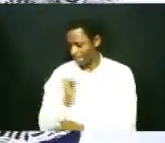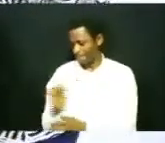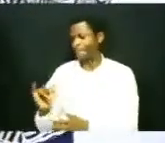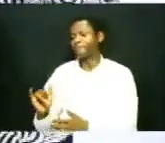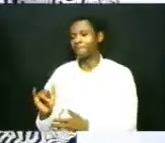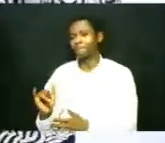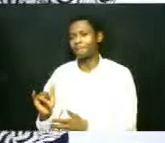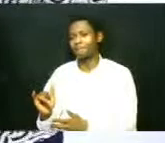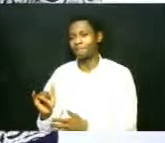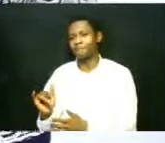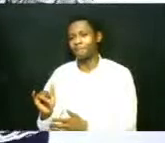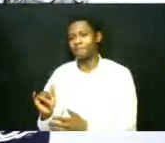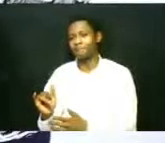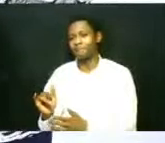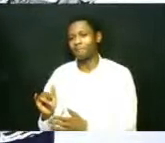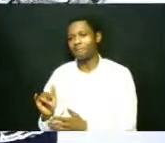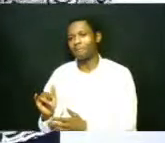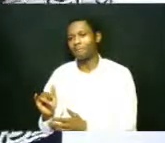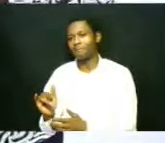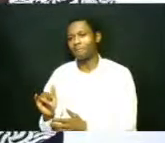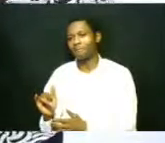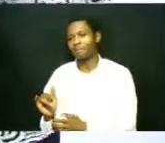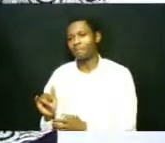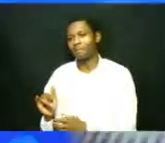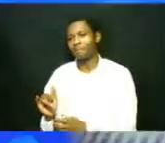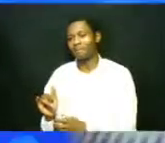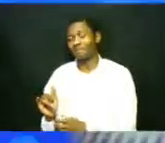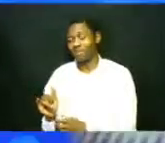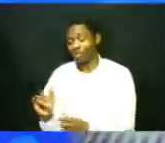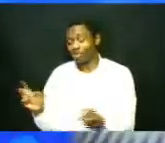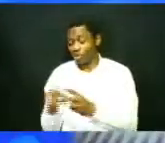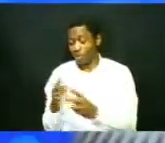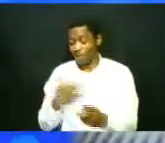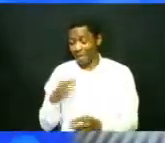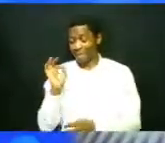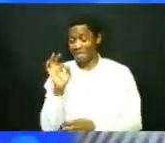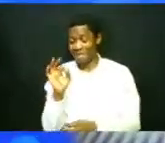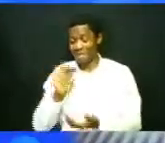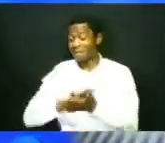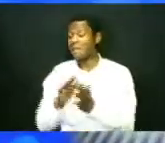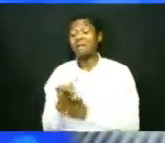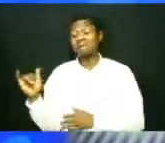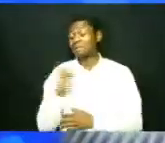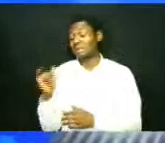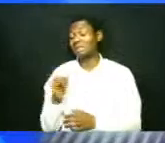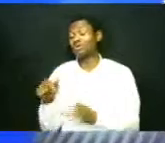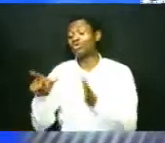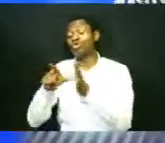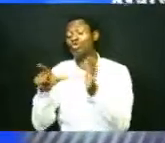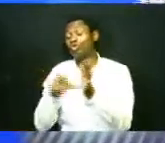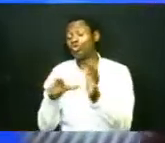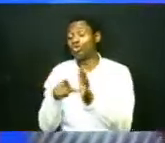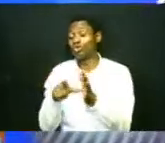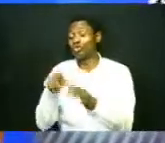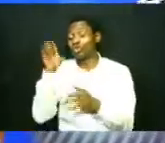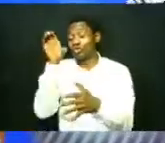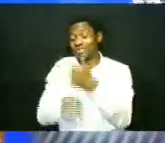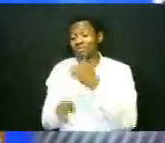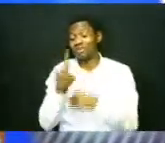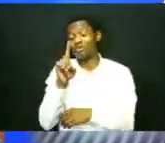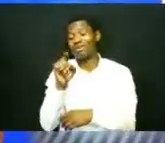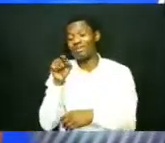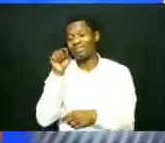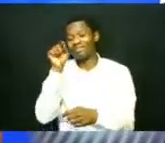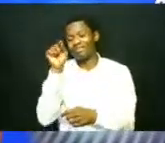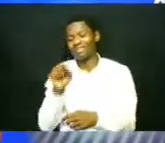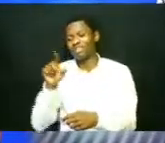my message was highly favored, the same Luke chapter 1 verse 28. Enti de na me be kan no ene se wadomo e wo